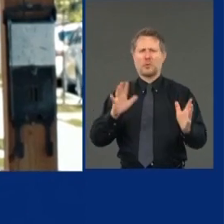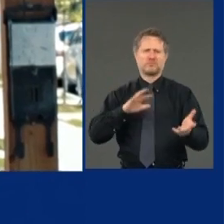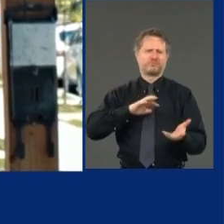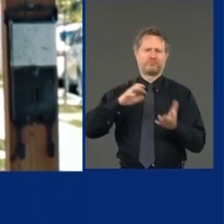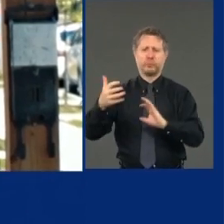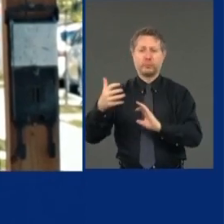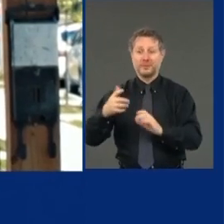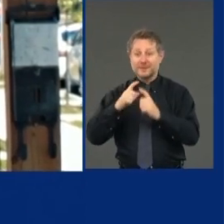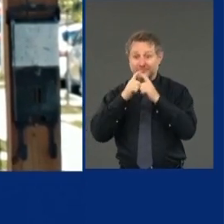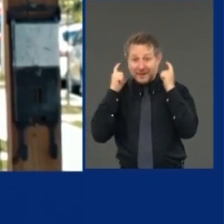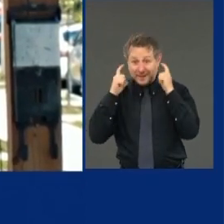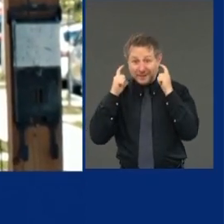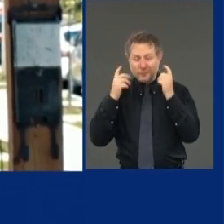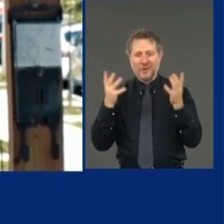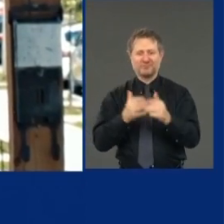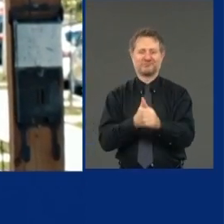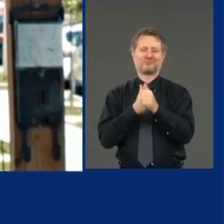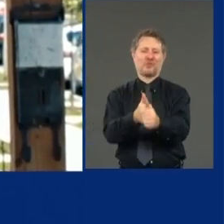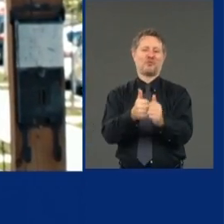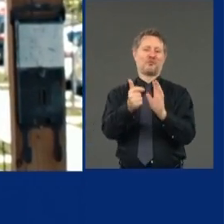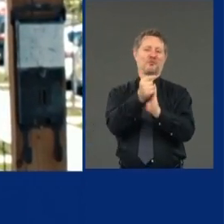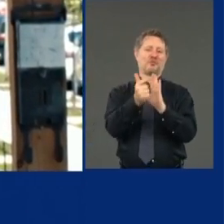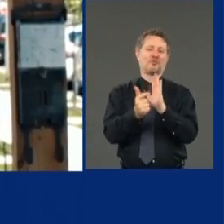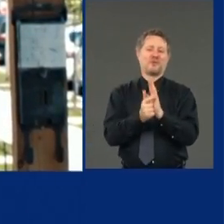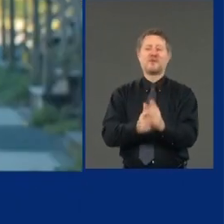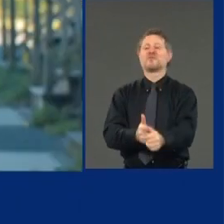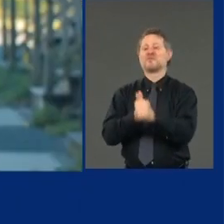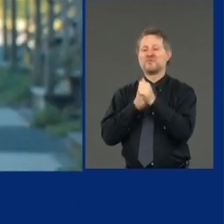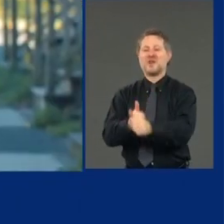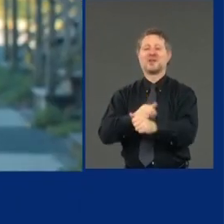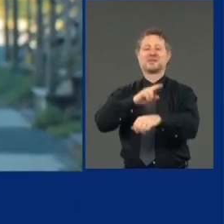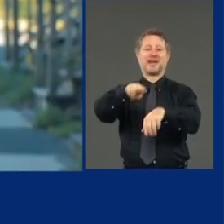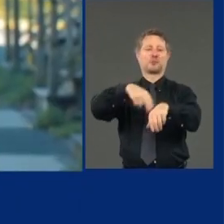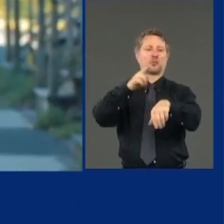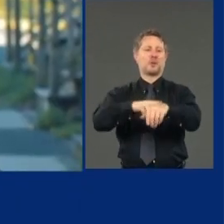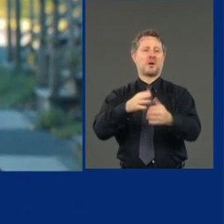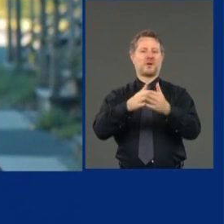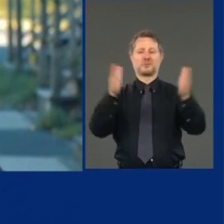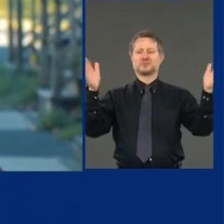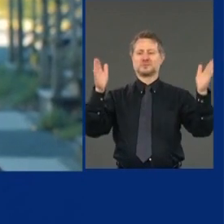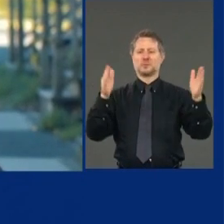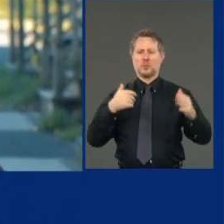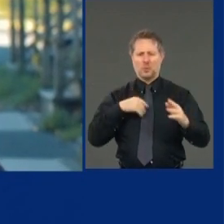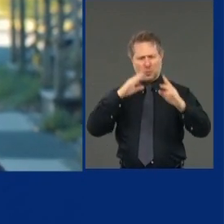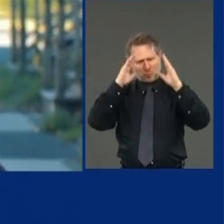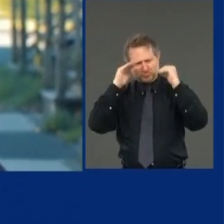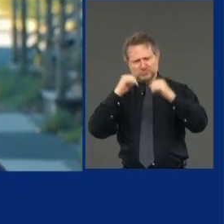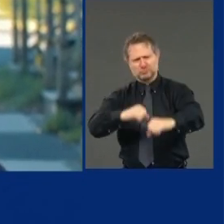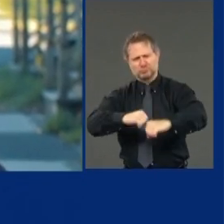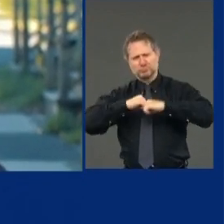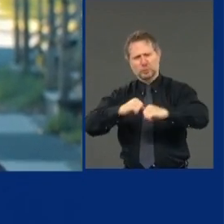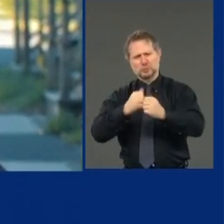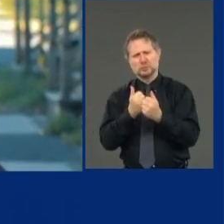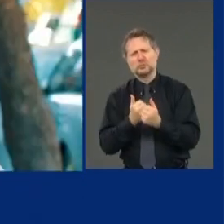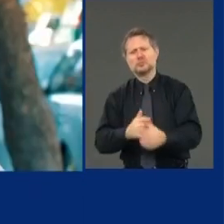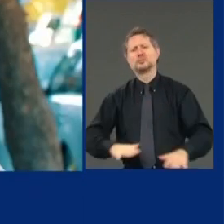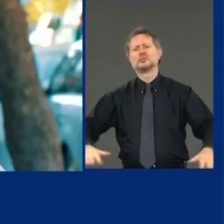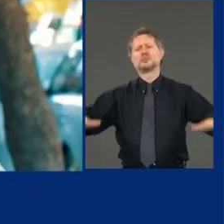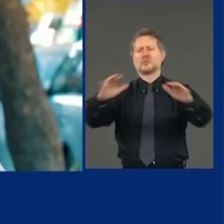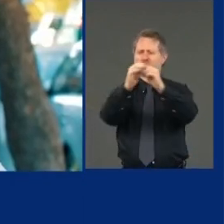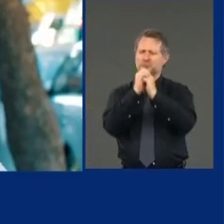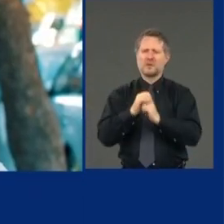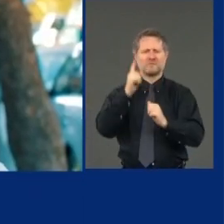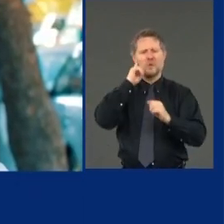just to obey the law, but to obey the laws of nature. We hope for immunity in our community. We pray for normality in this